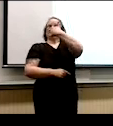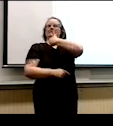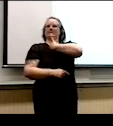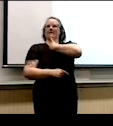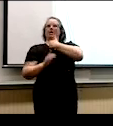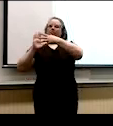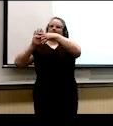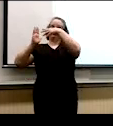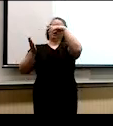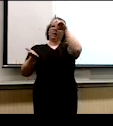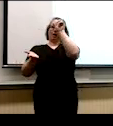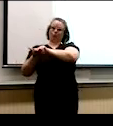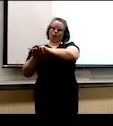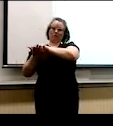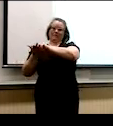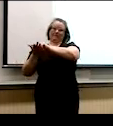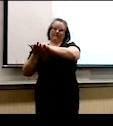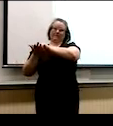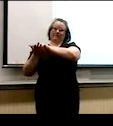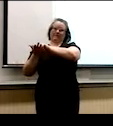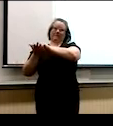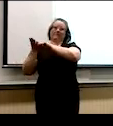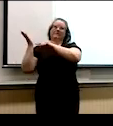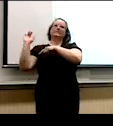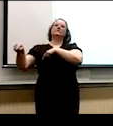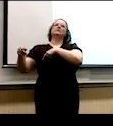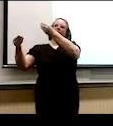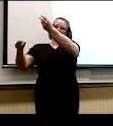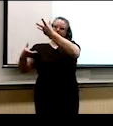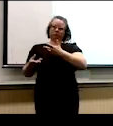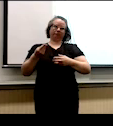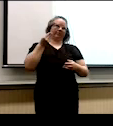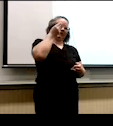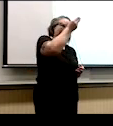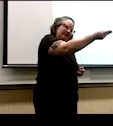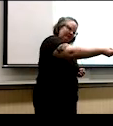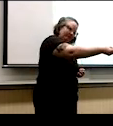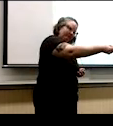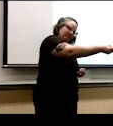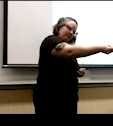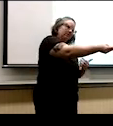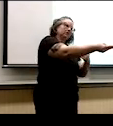take me 10 minutes to score it. So that's too long of a time for me to score it in front of them.